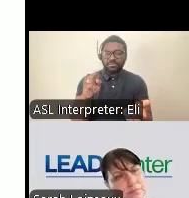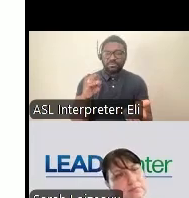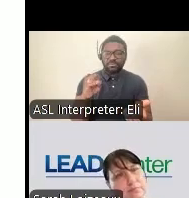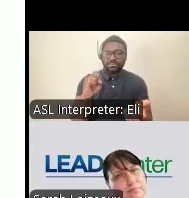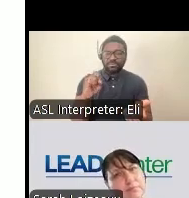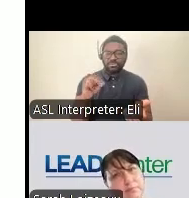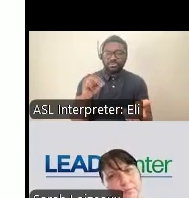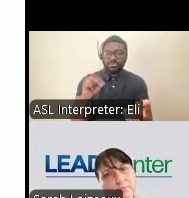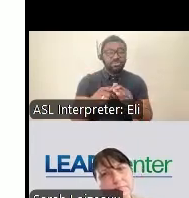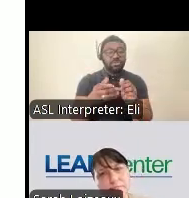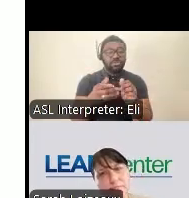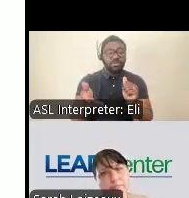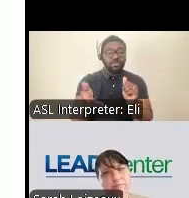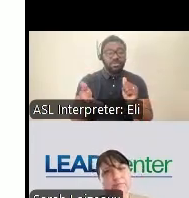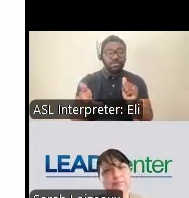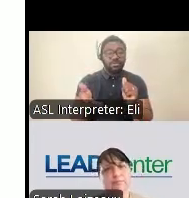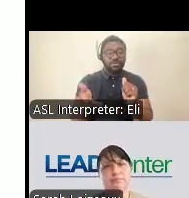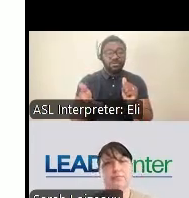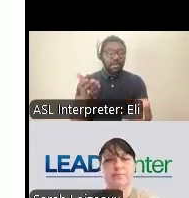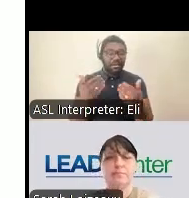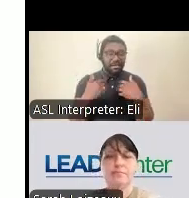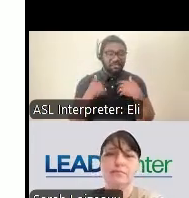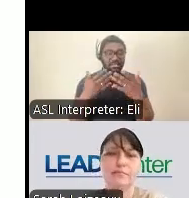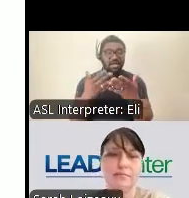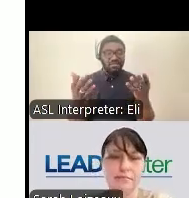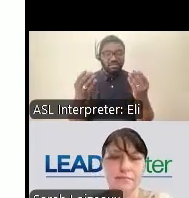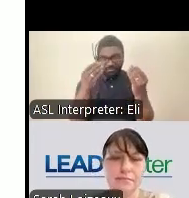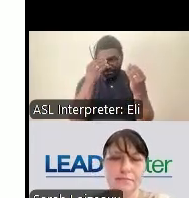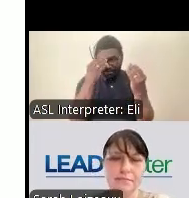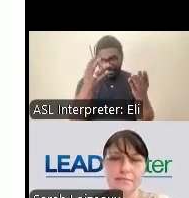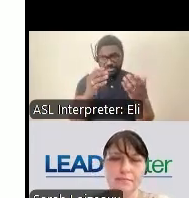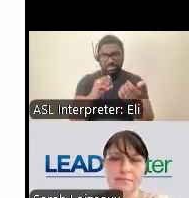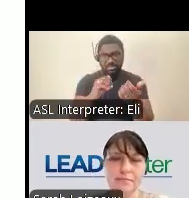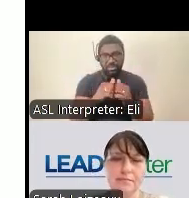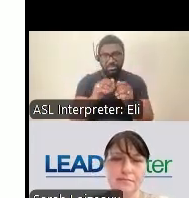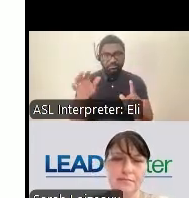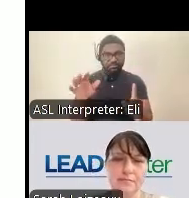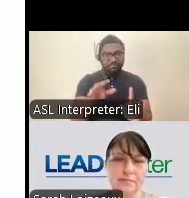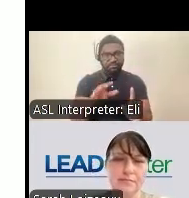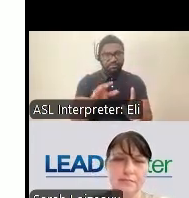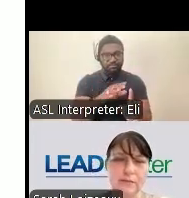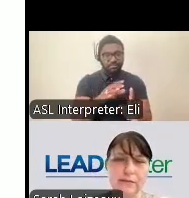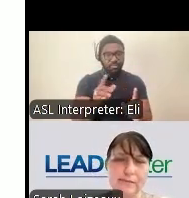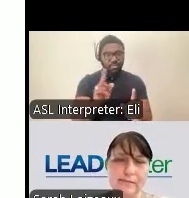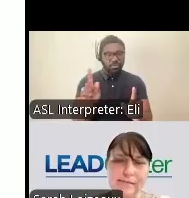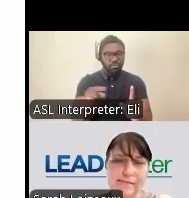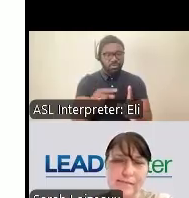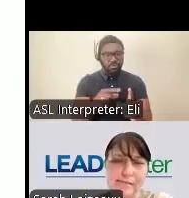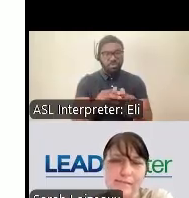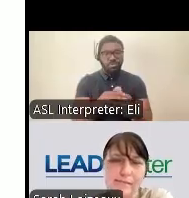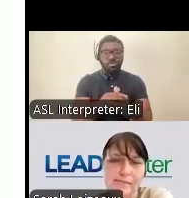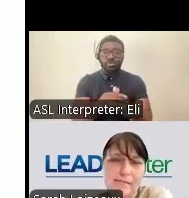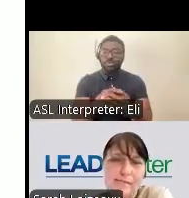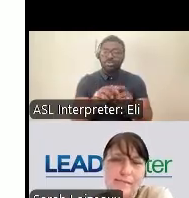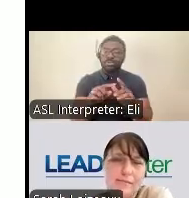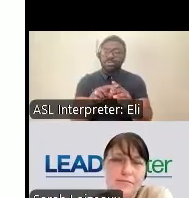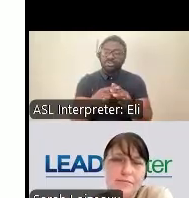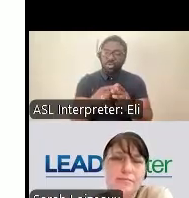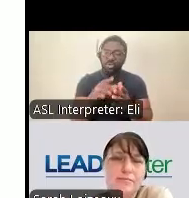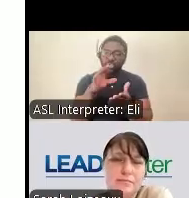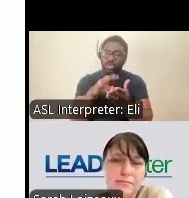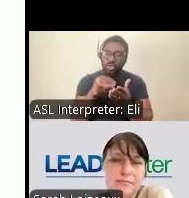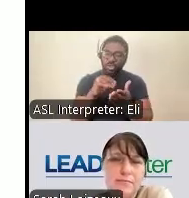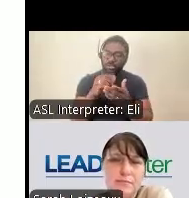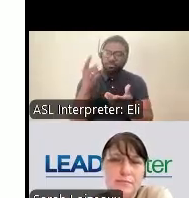of information on where to point you towards. But just start learning about what is available in your